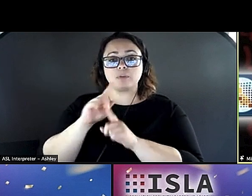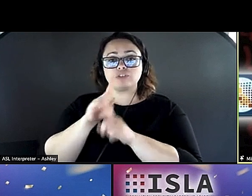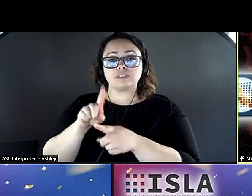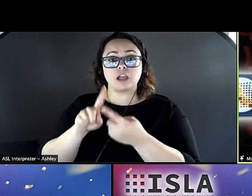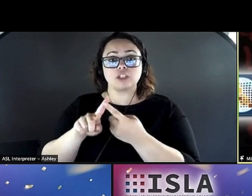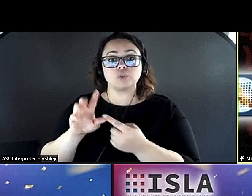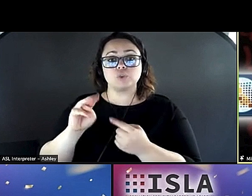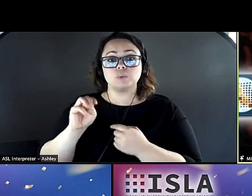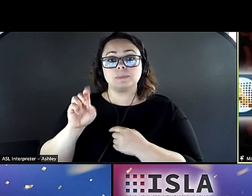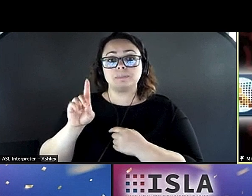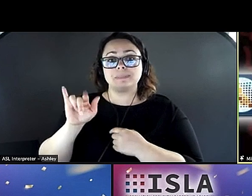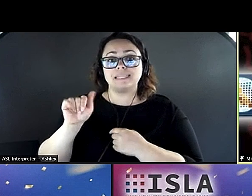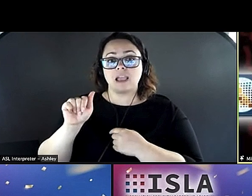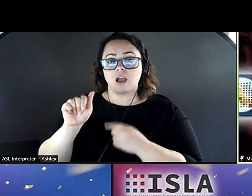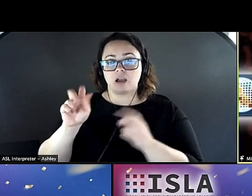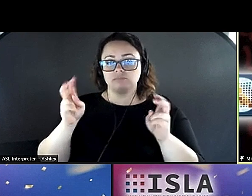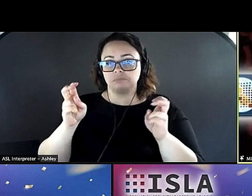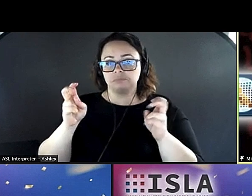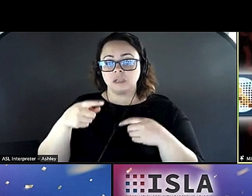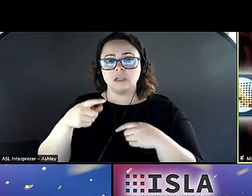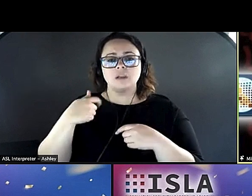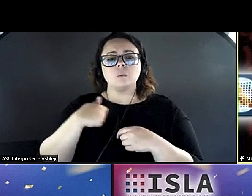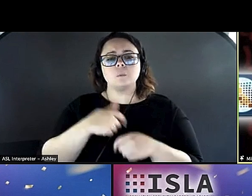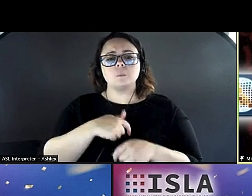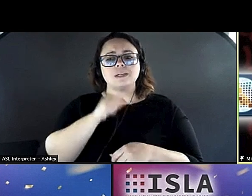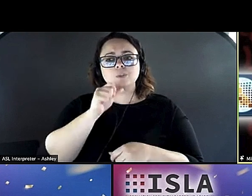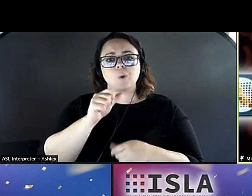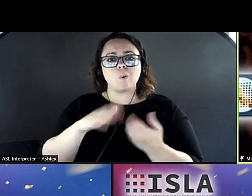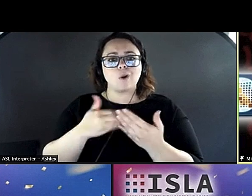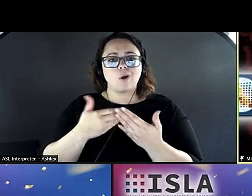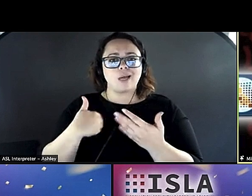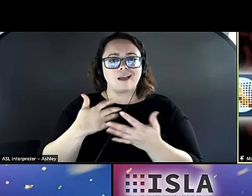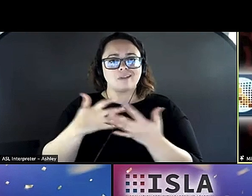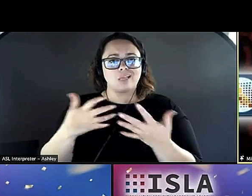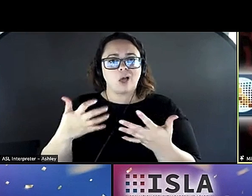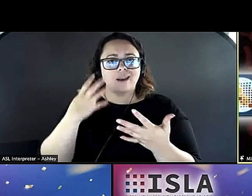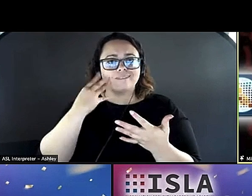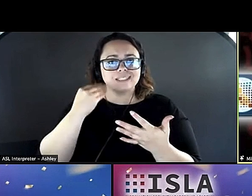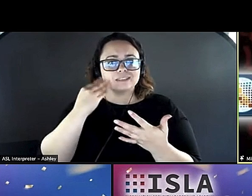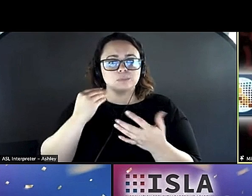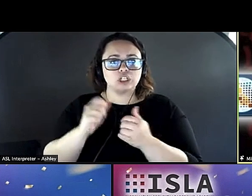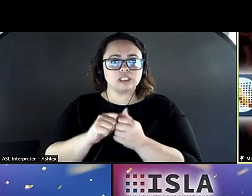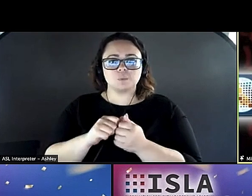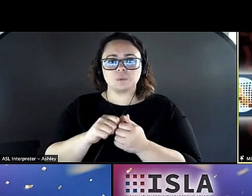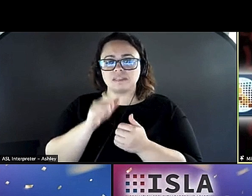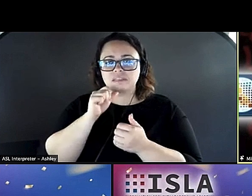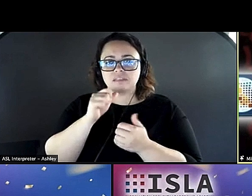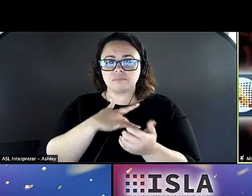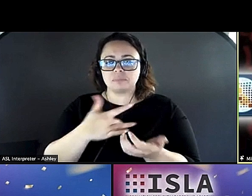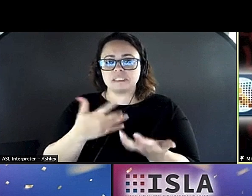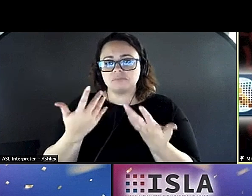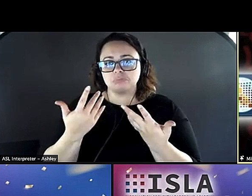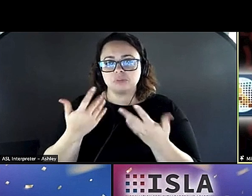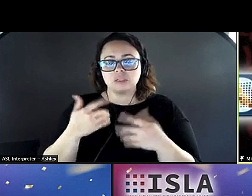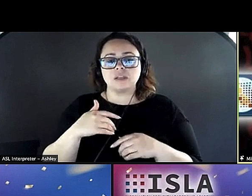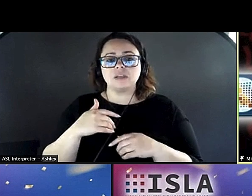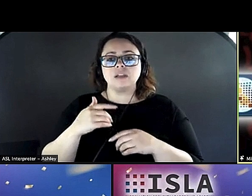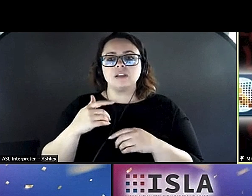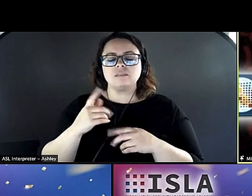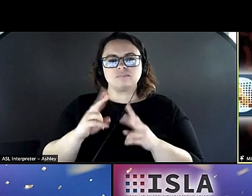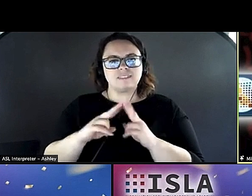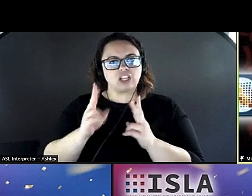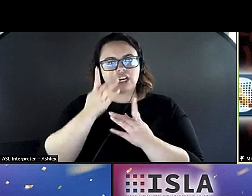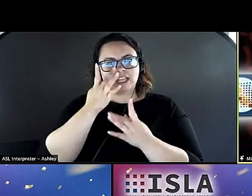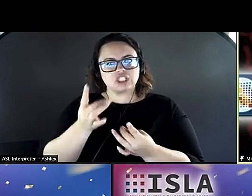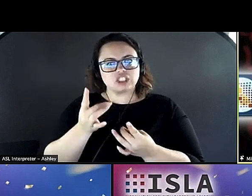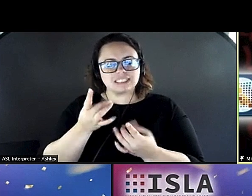media. This is something that we don't all get a lot of exposure to, and it was very interesting.